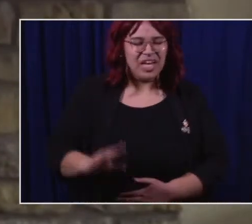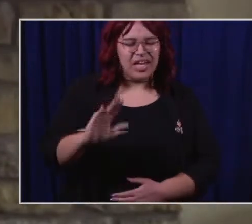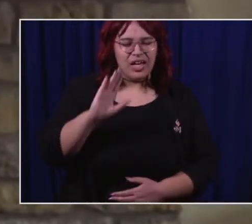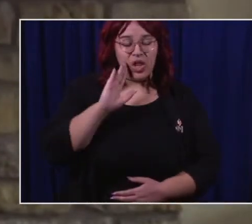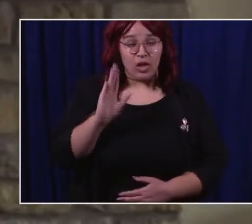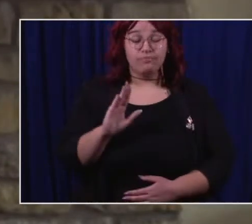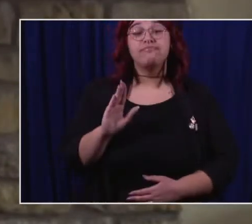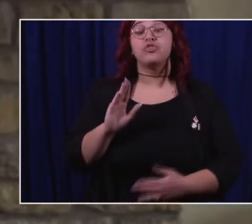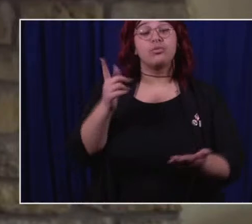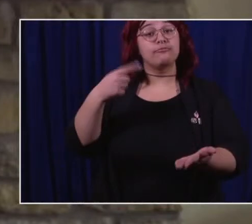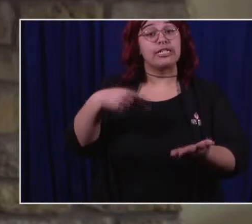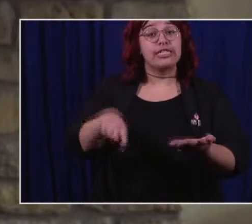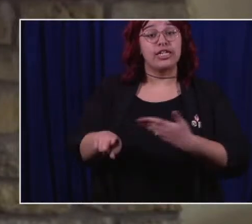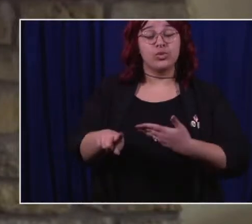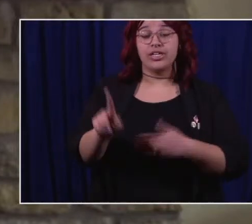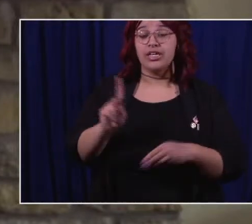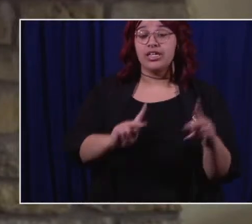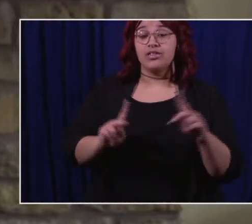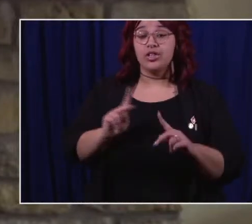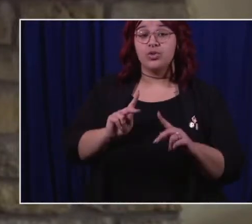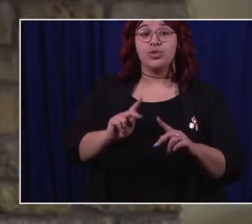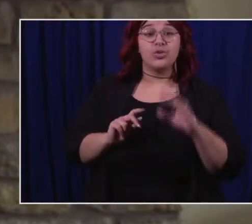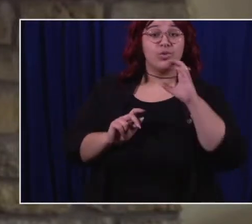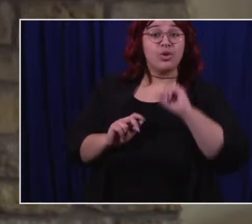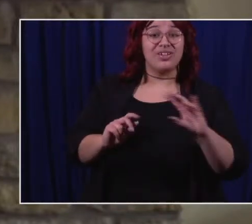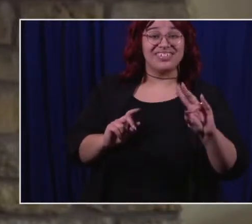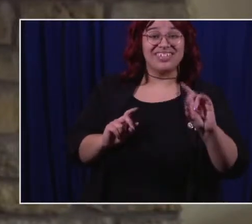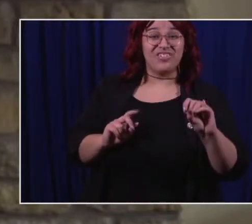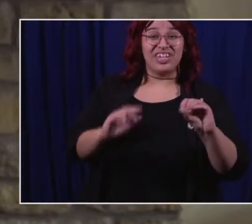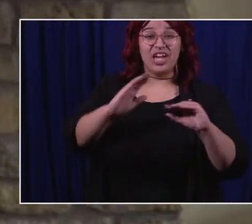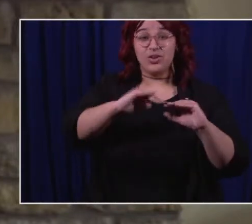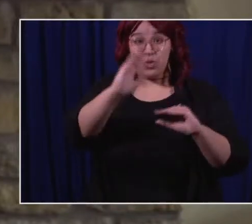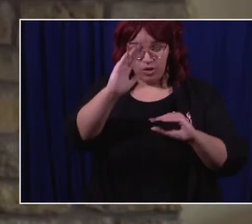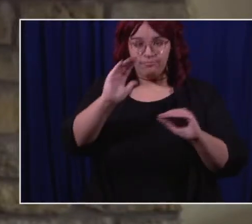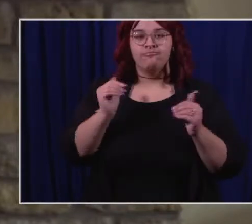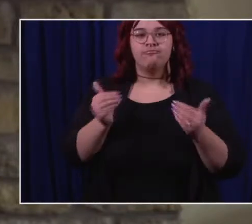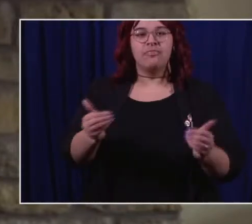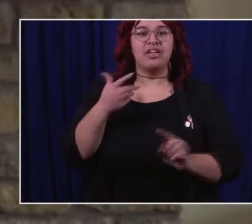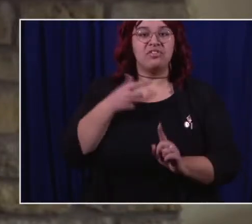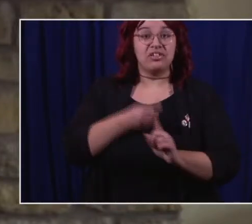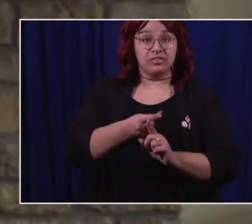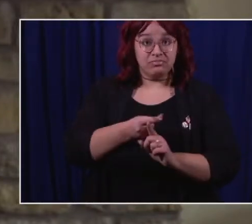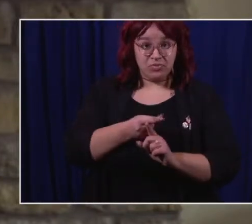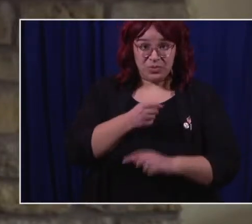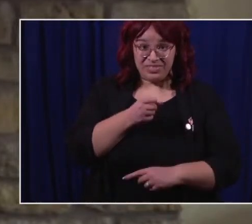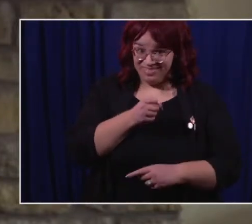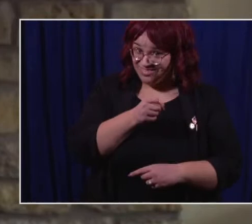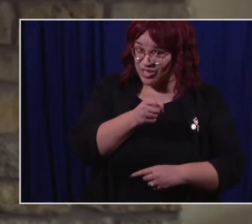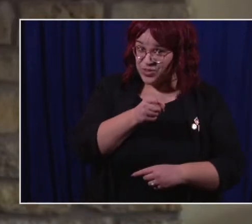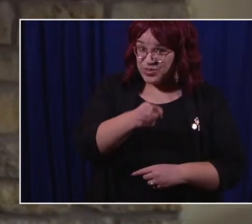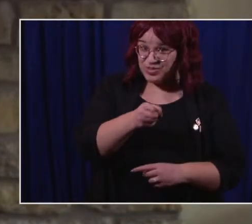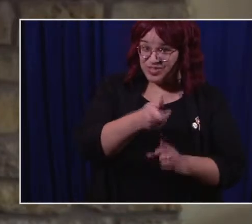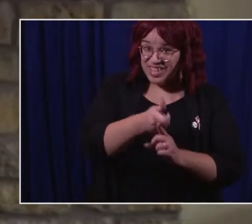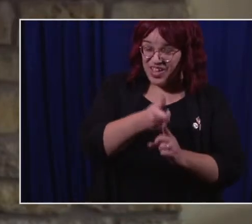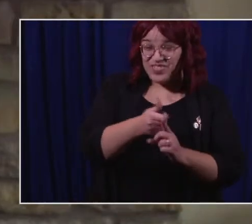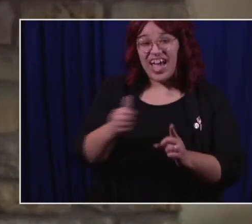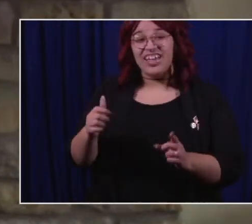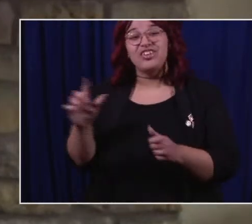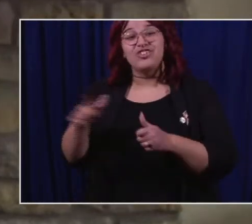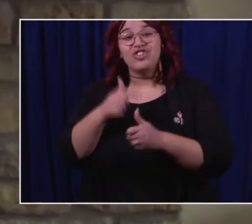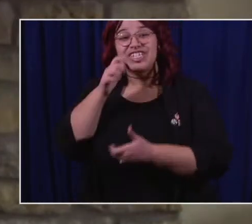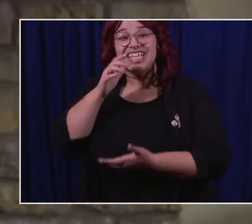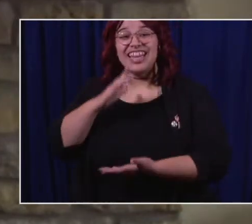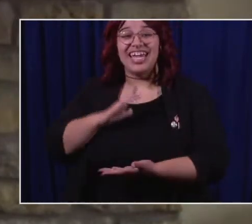those 70 and older, and that group includes you and the First Lady. Do you plan to go through the same appointment process that we're asking all